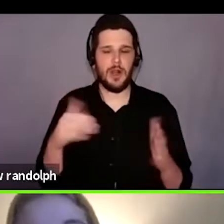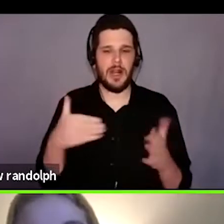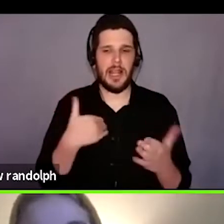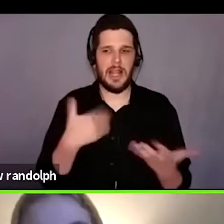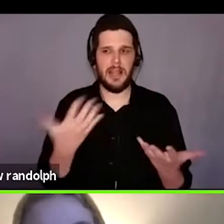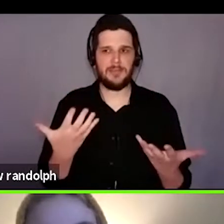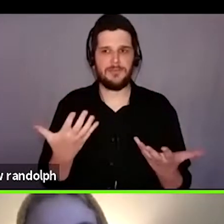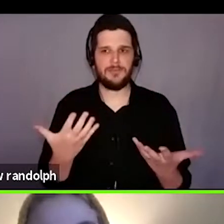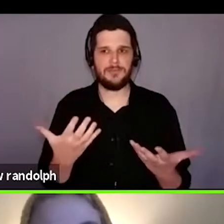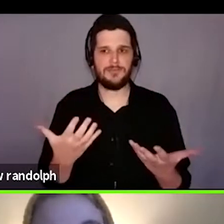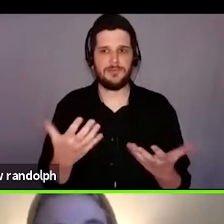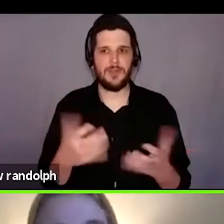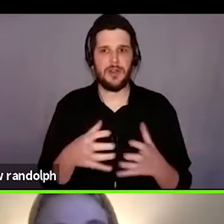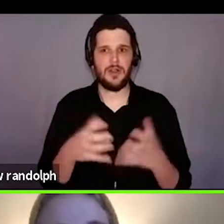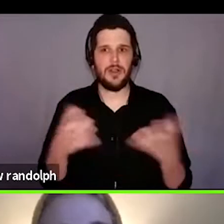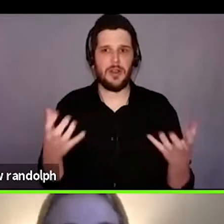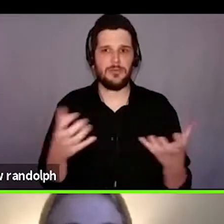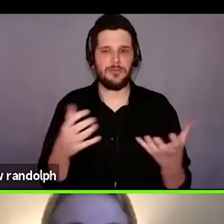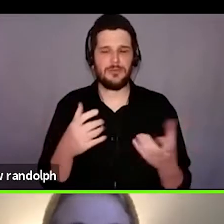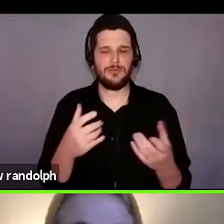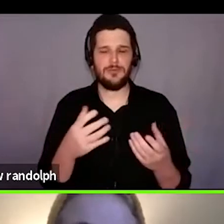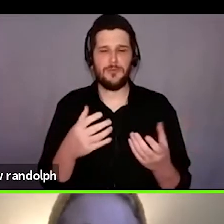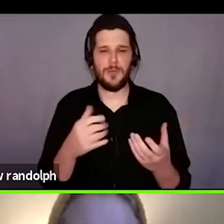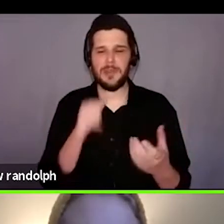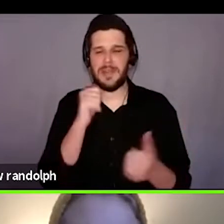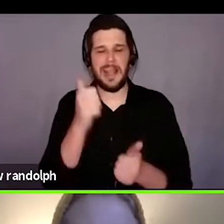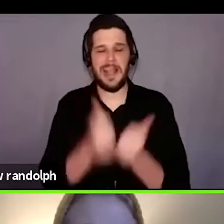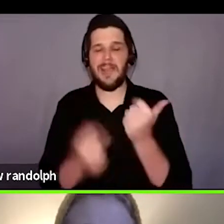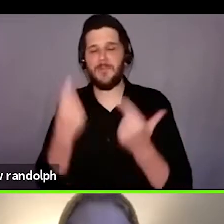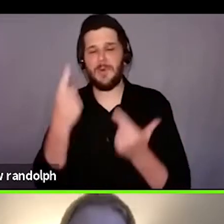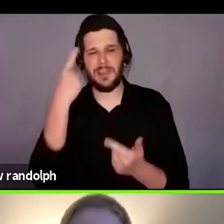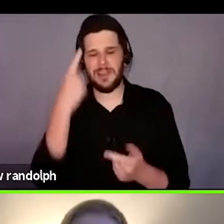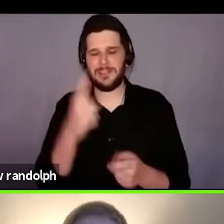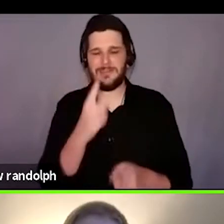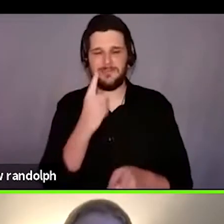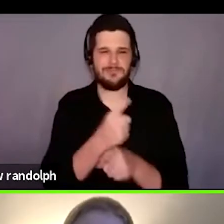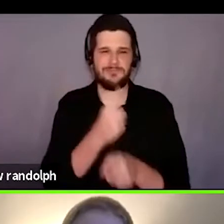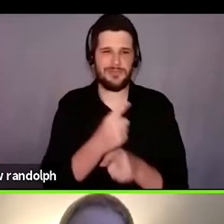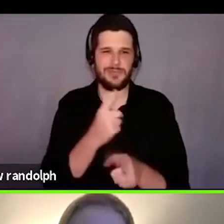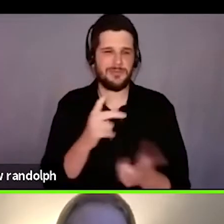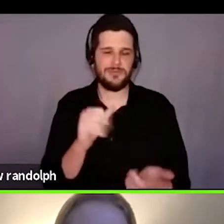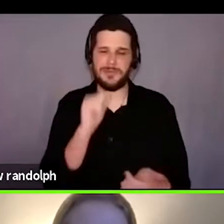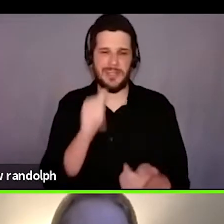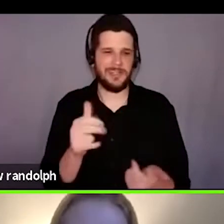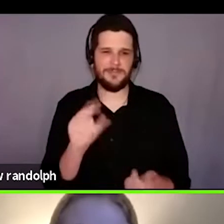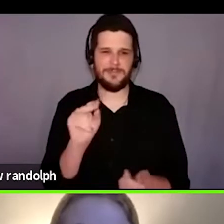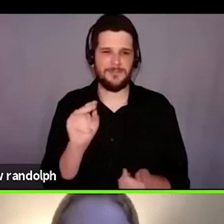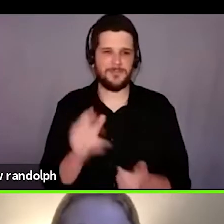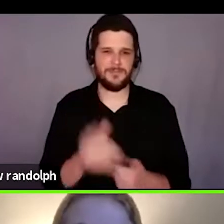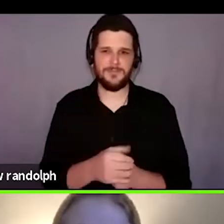of, not everyone thinks that they're completely accurate, let's say.